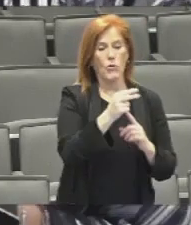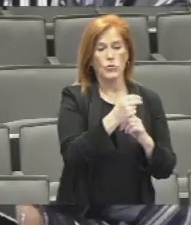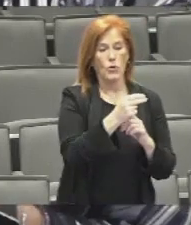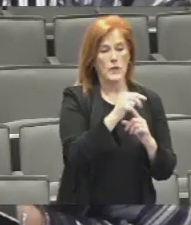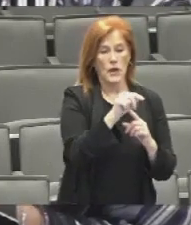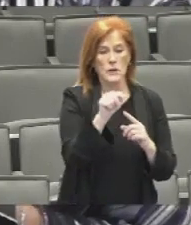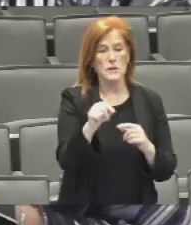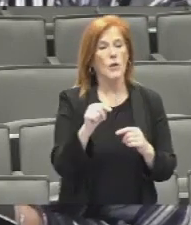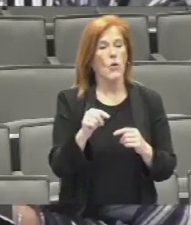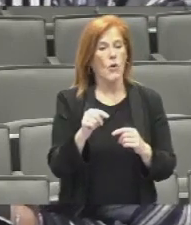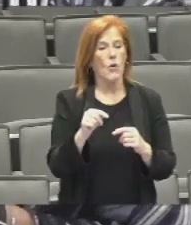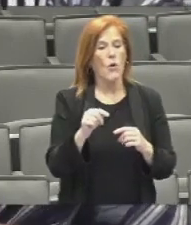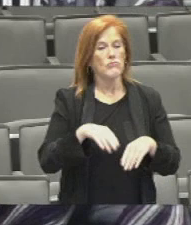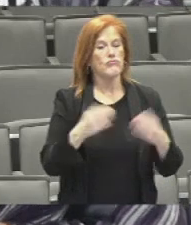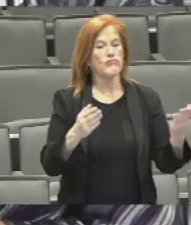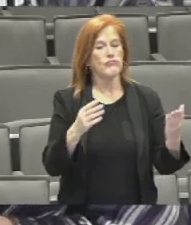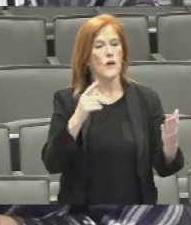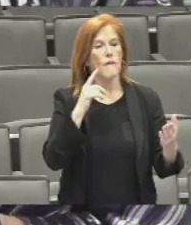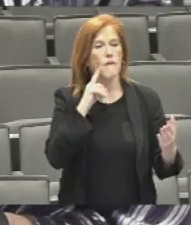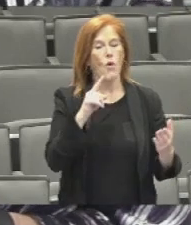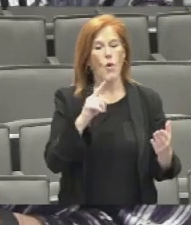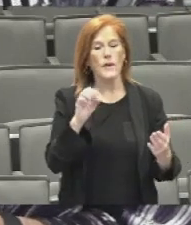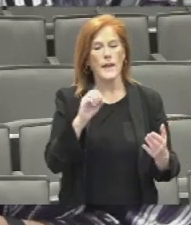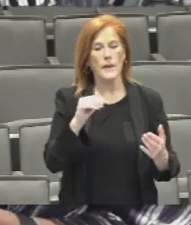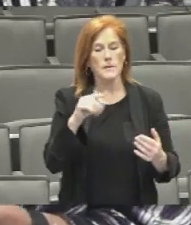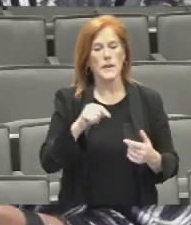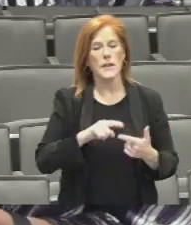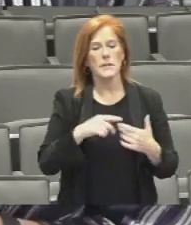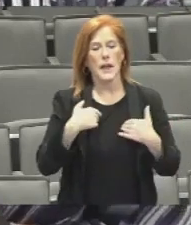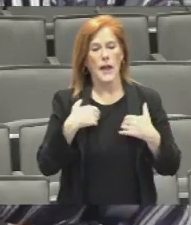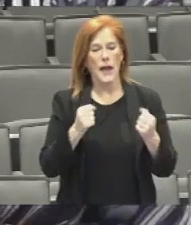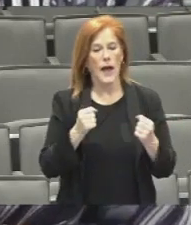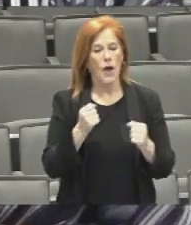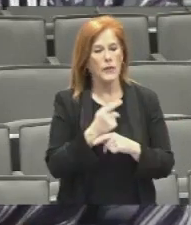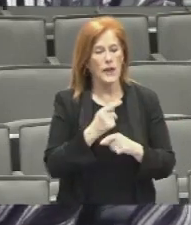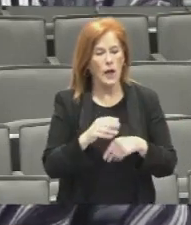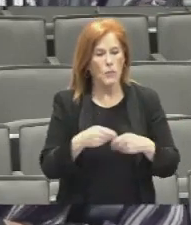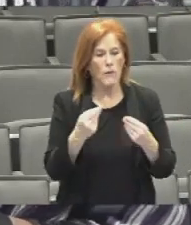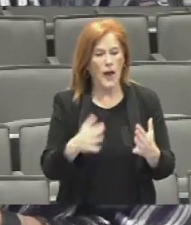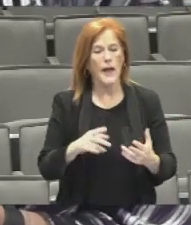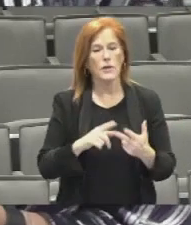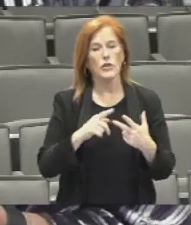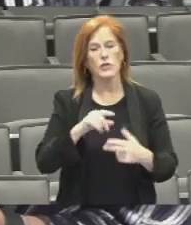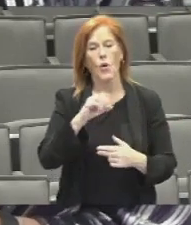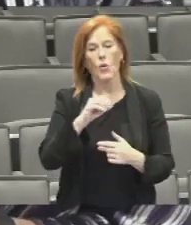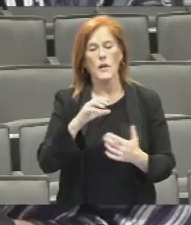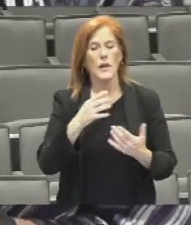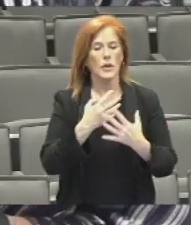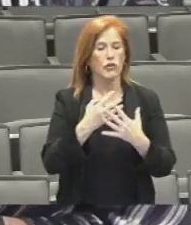for emergency responders, healthcare provider, correction officer,